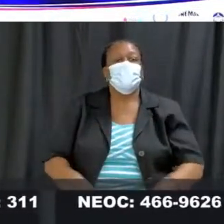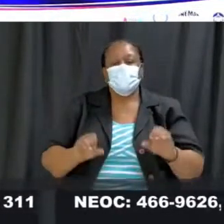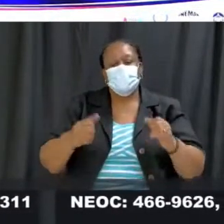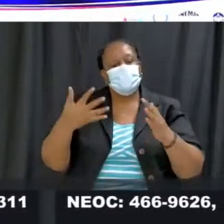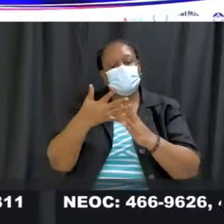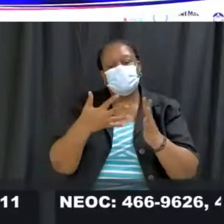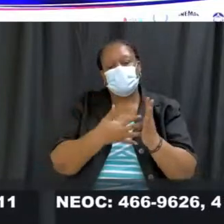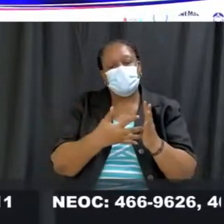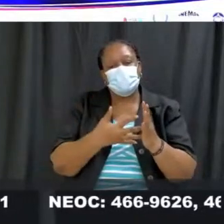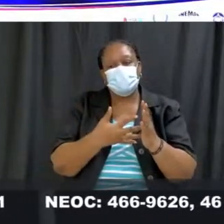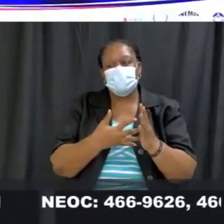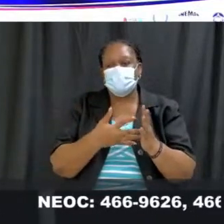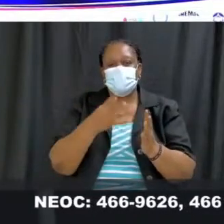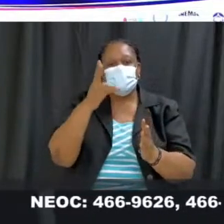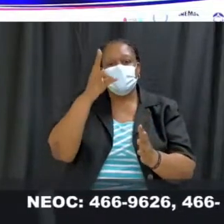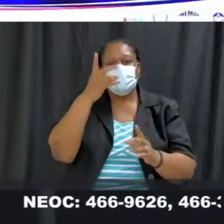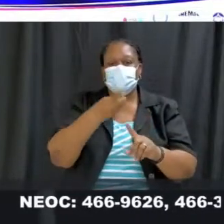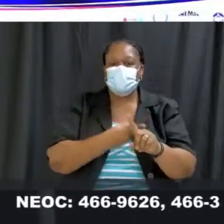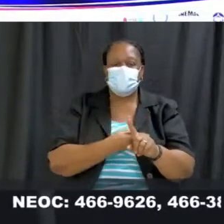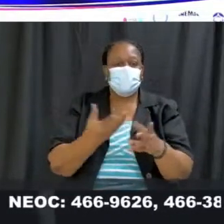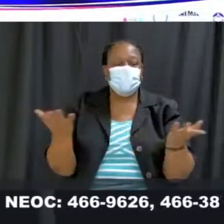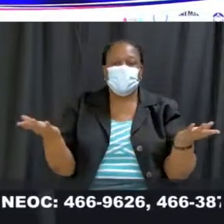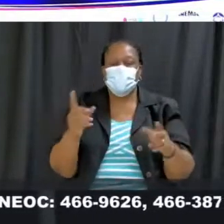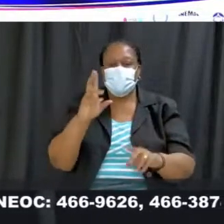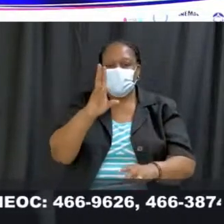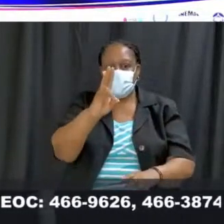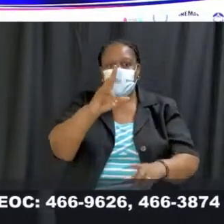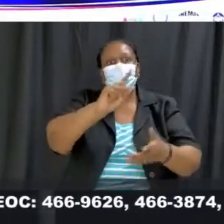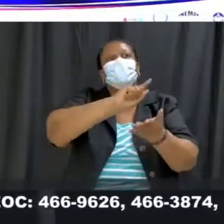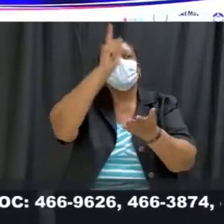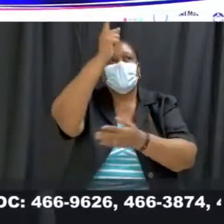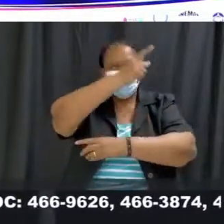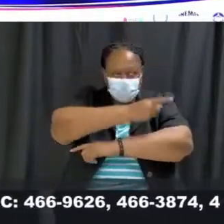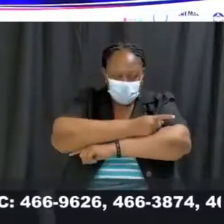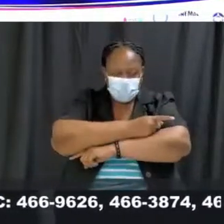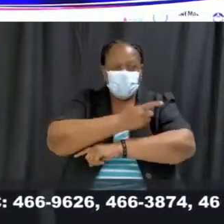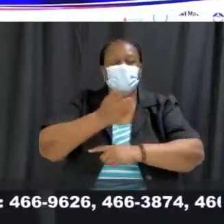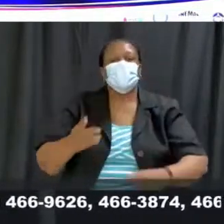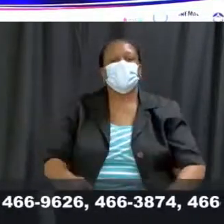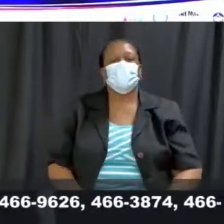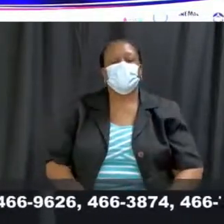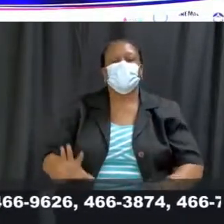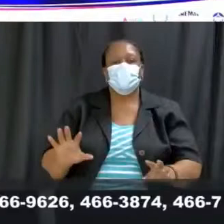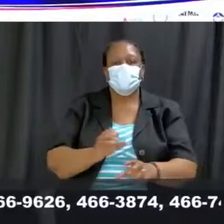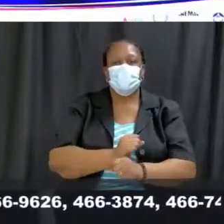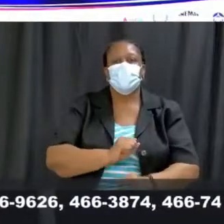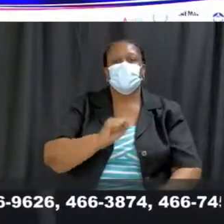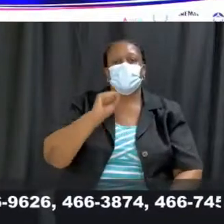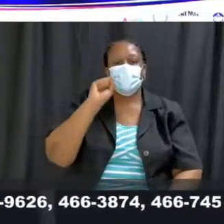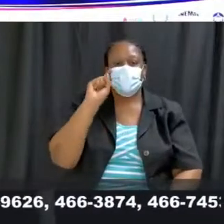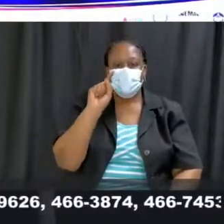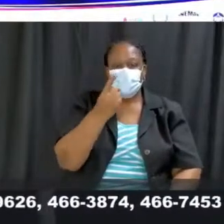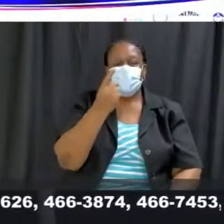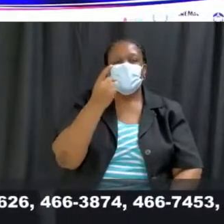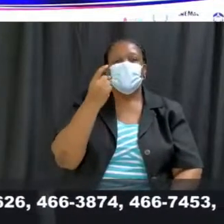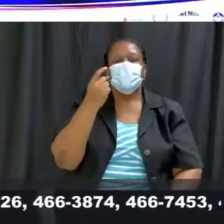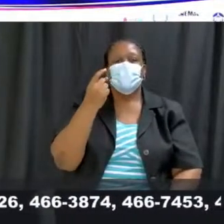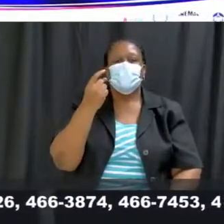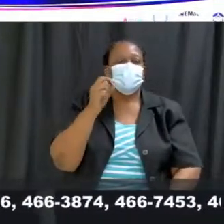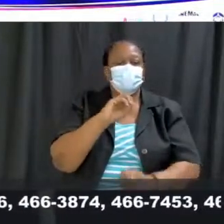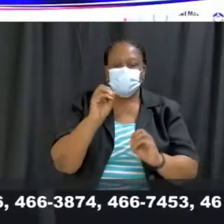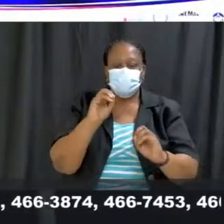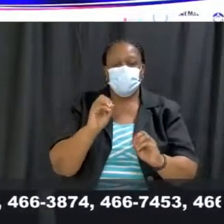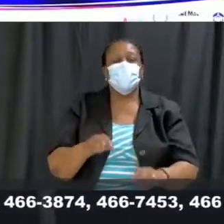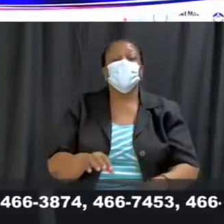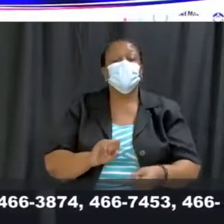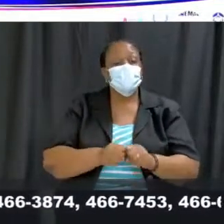test you like in 7 days, and we get the first negative. So you recover quickly. So that's our